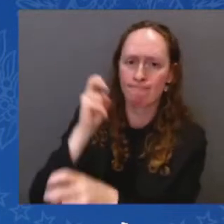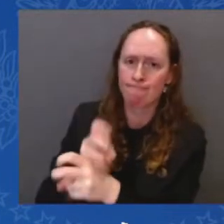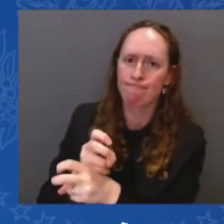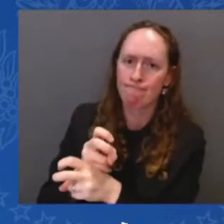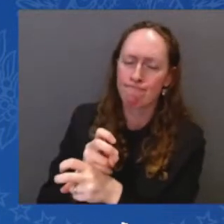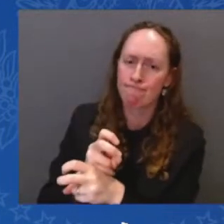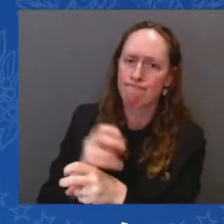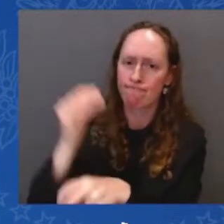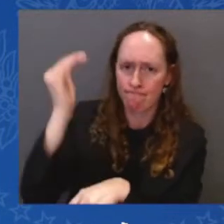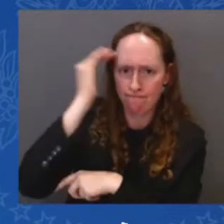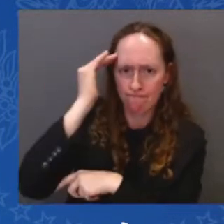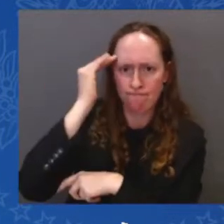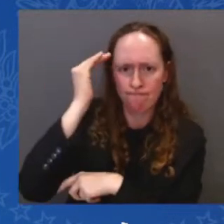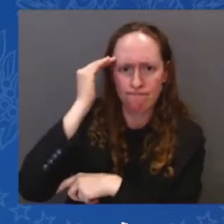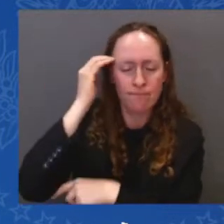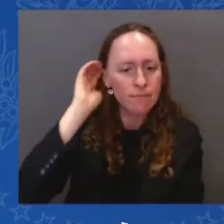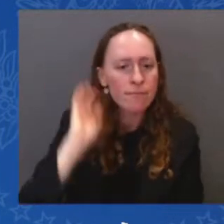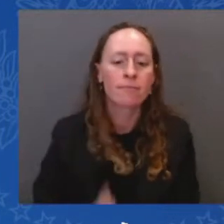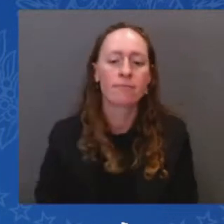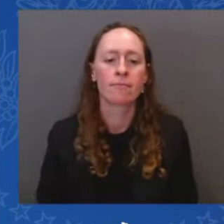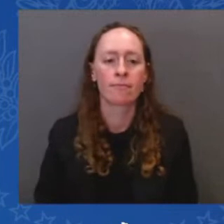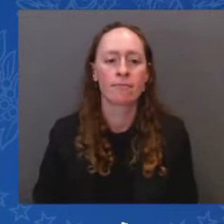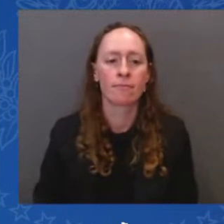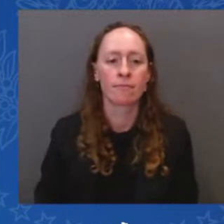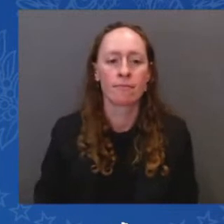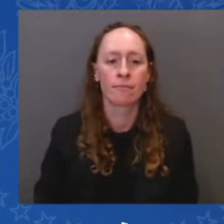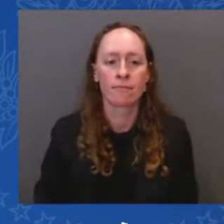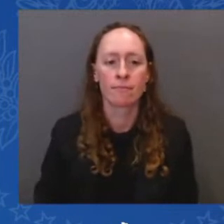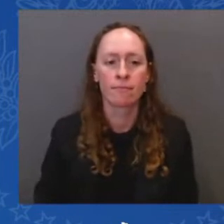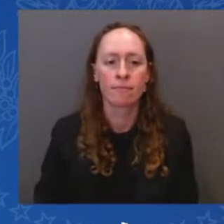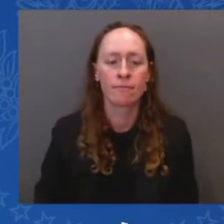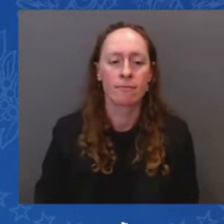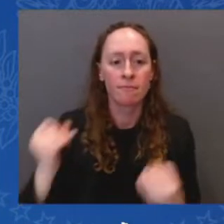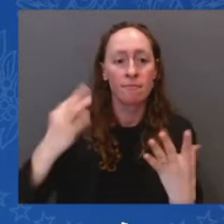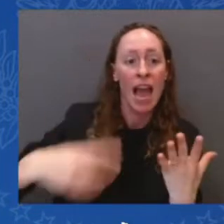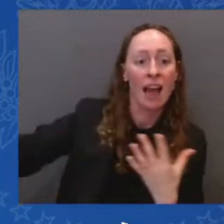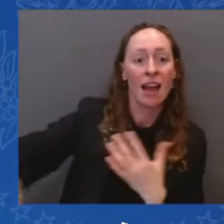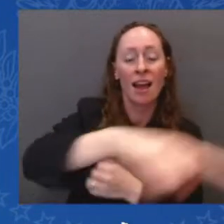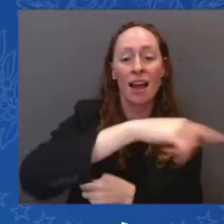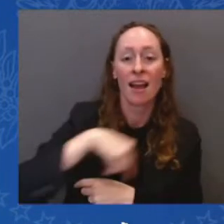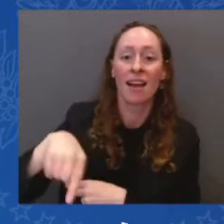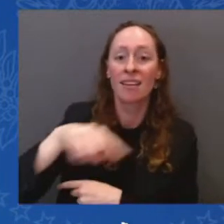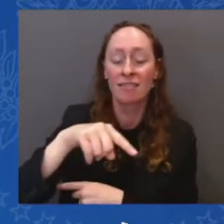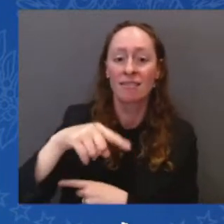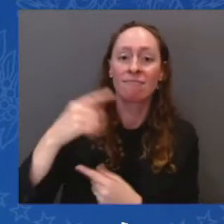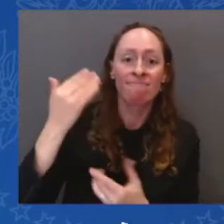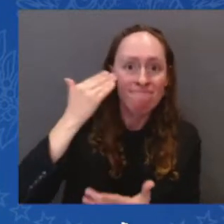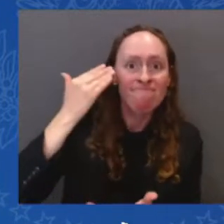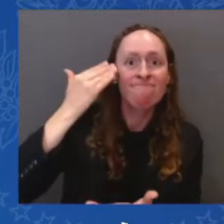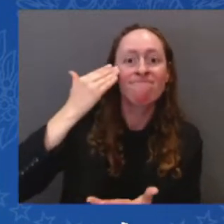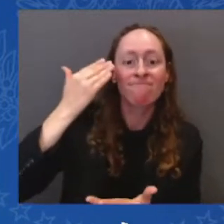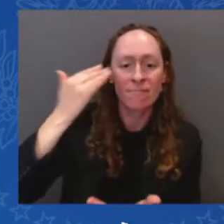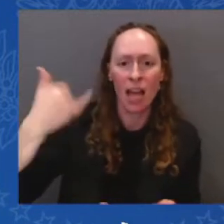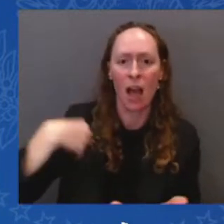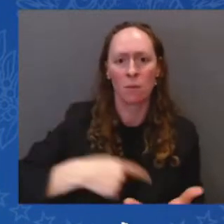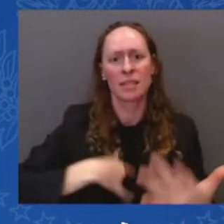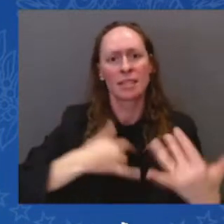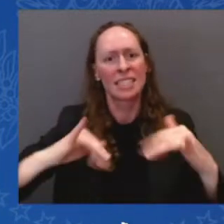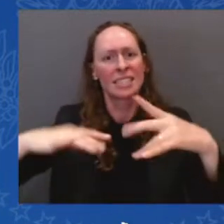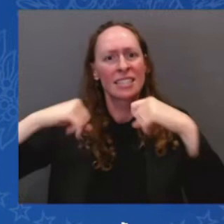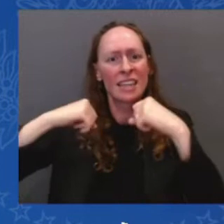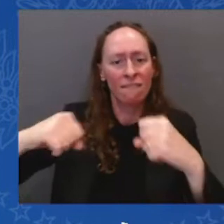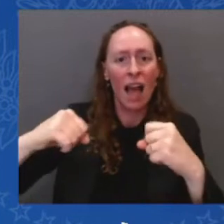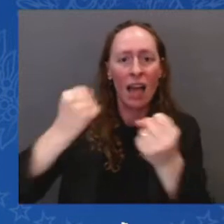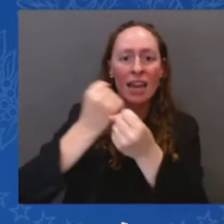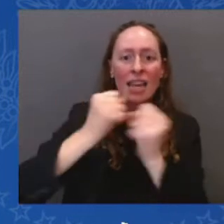stood in the breach, has suffered the crucible of combat, and has stood the watch and defended liberty for all Americans.